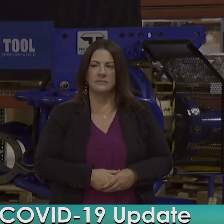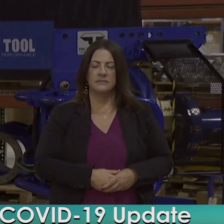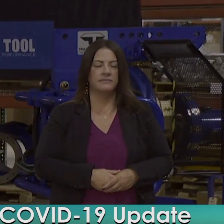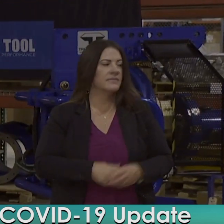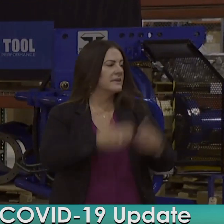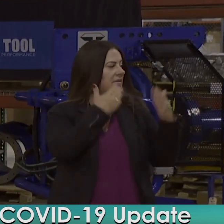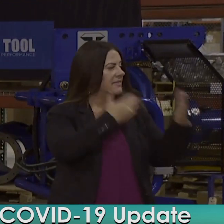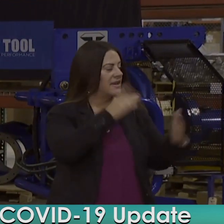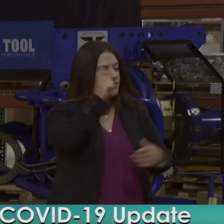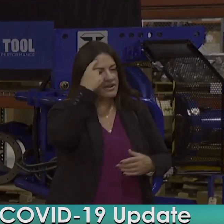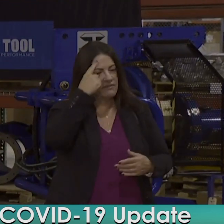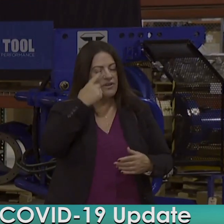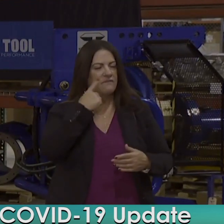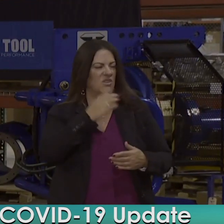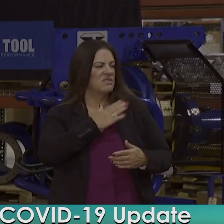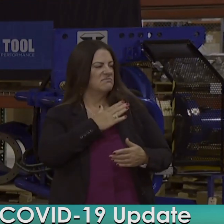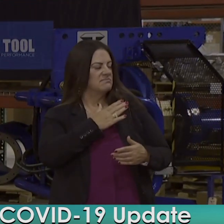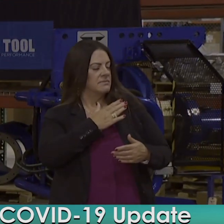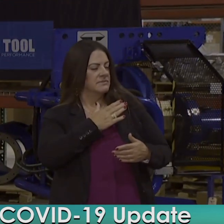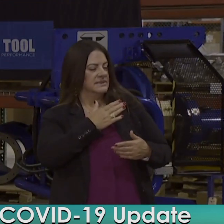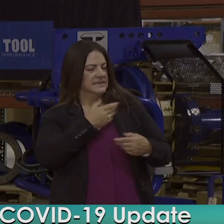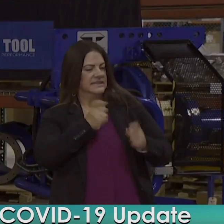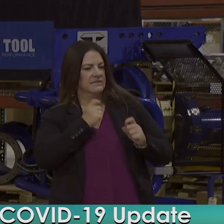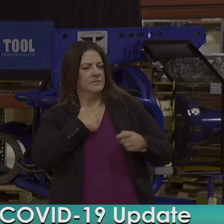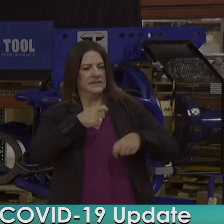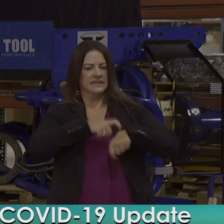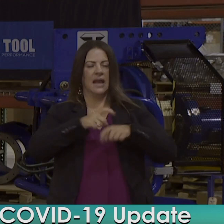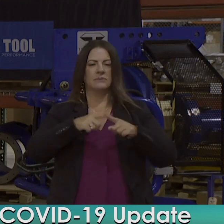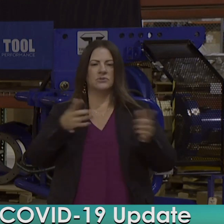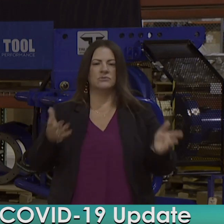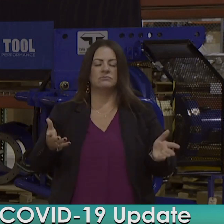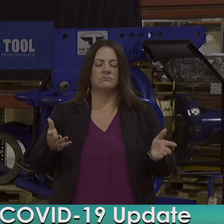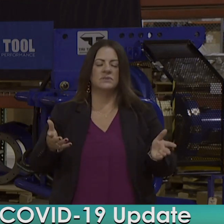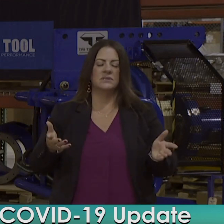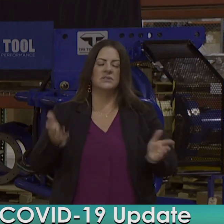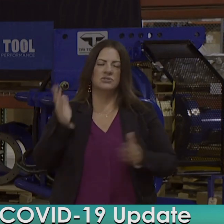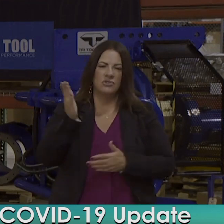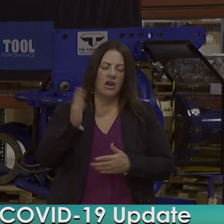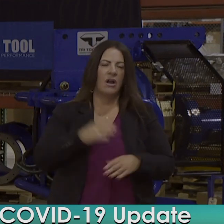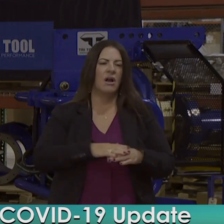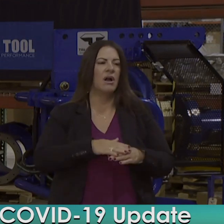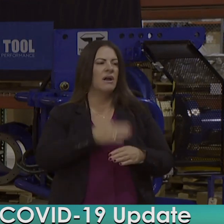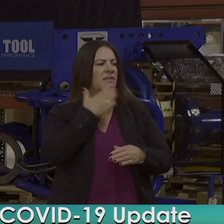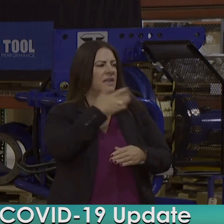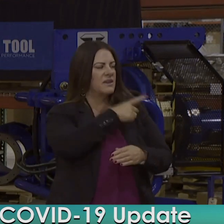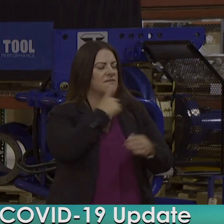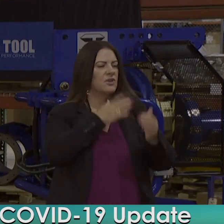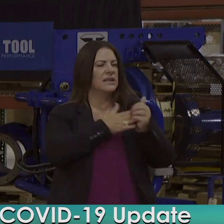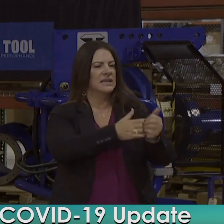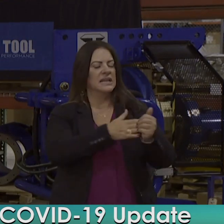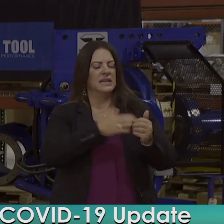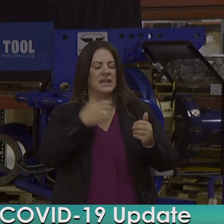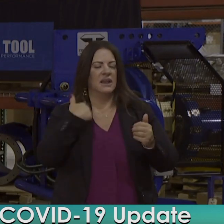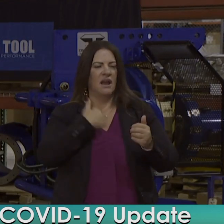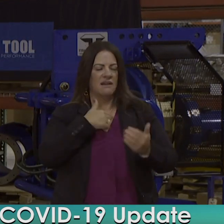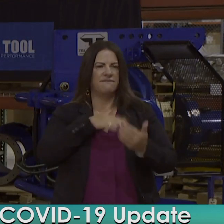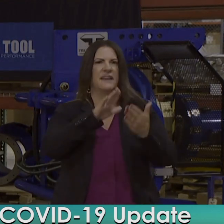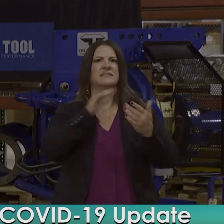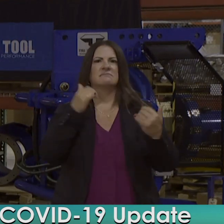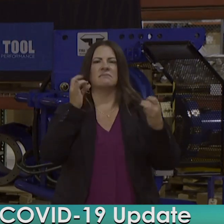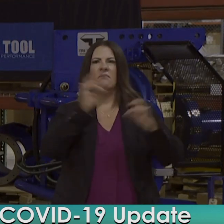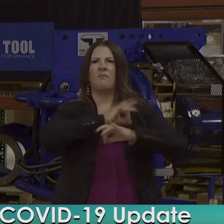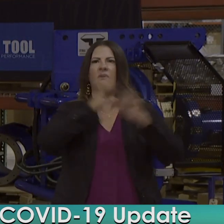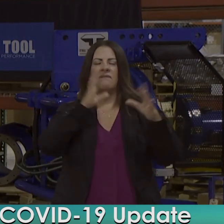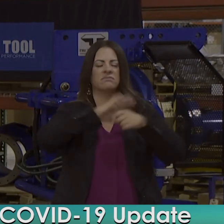Thank you very much, Governor Newsom, for the opportunity and your leadership during this crisis, the worst in a generation that California has faced. I want to thank